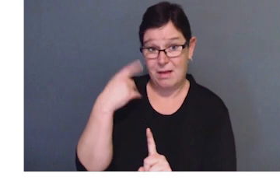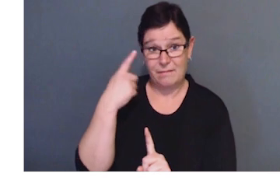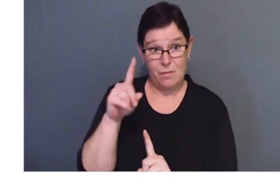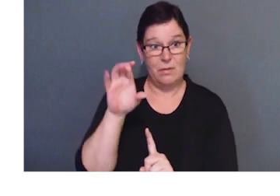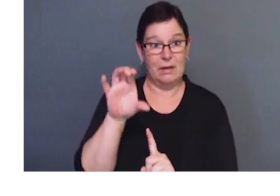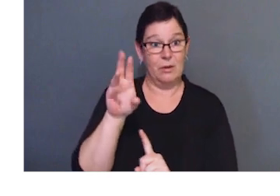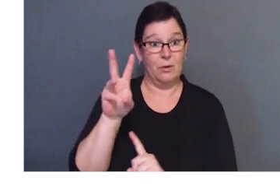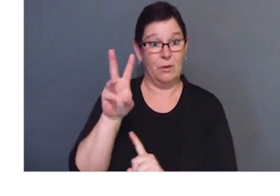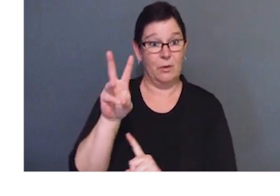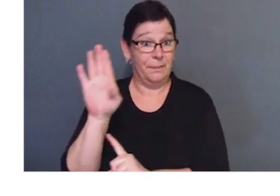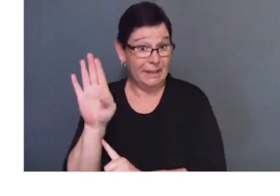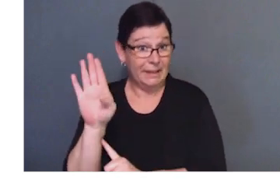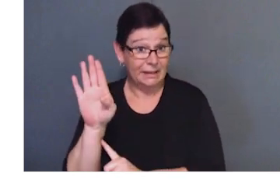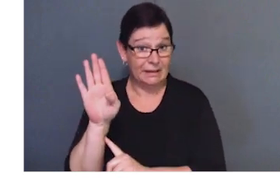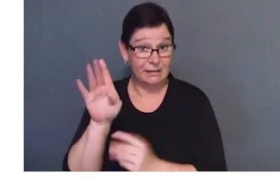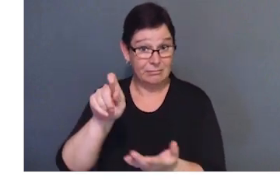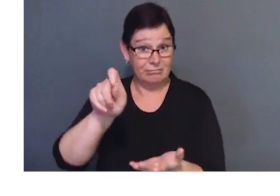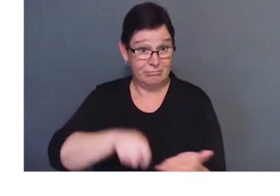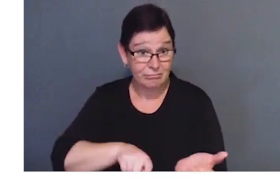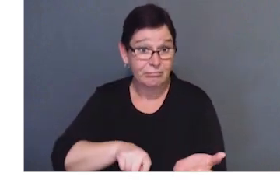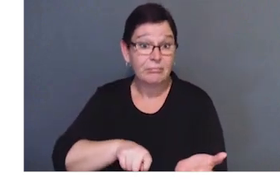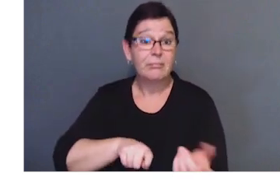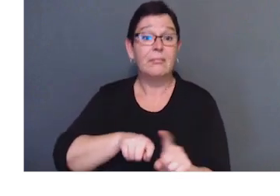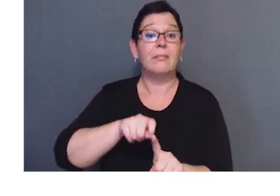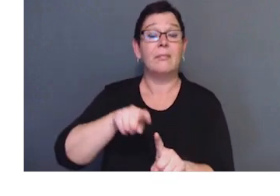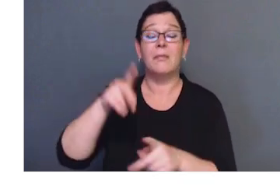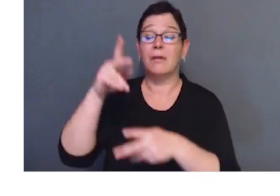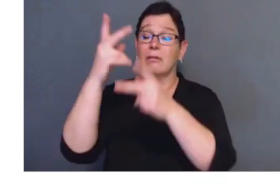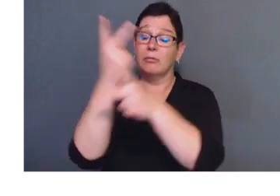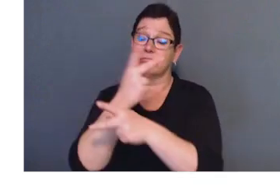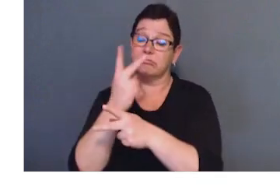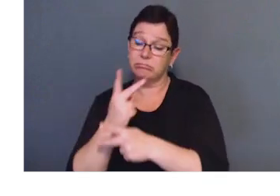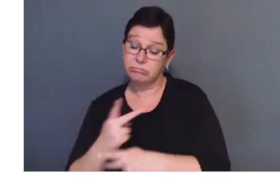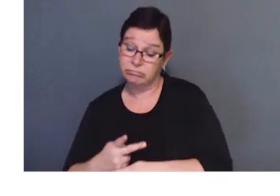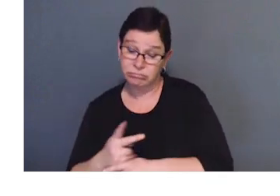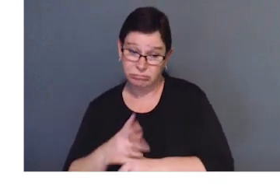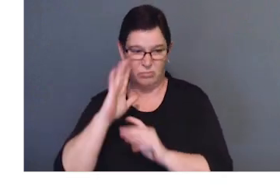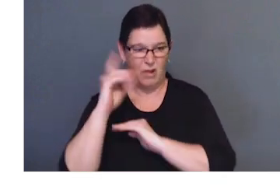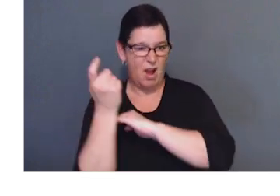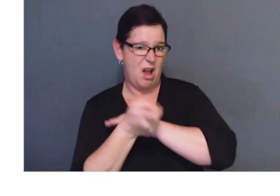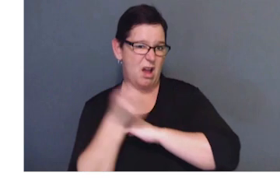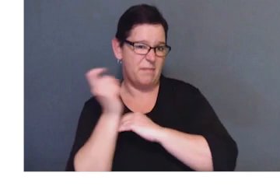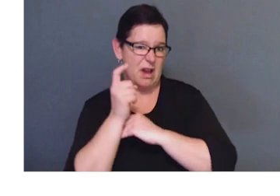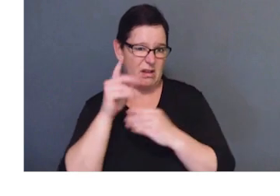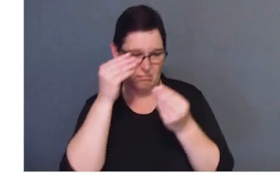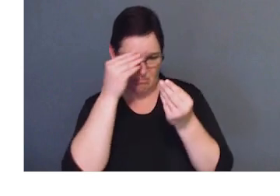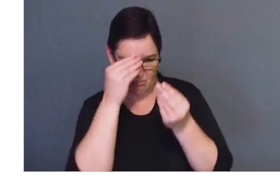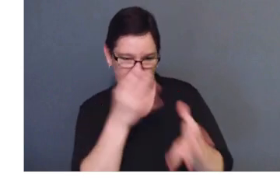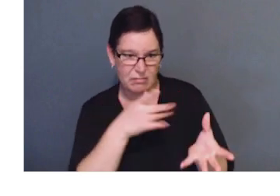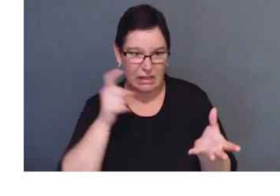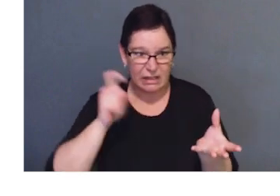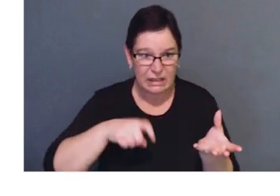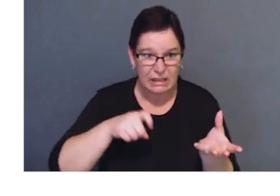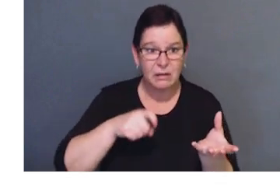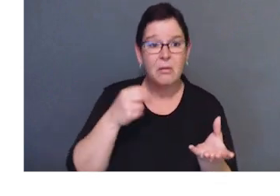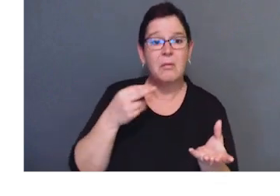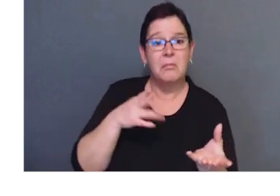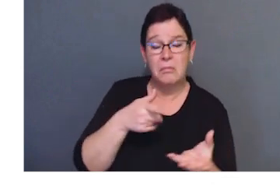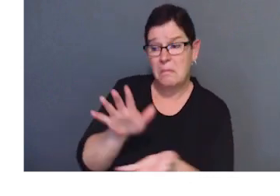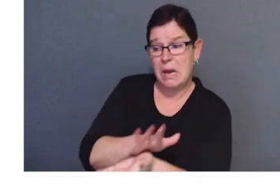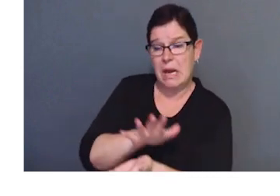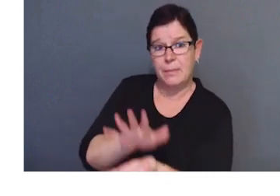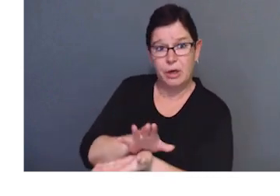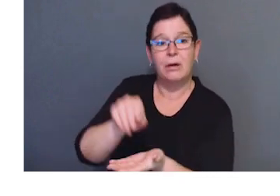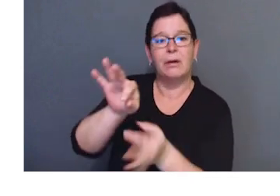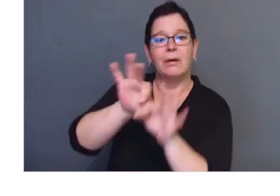paper, completing Schedule 6 will allow you to apply. You can also apply to receive up to half of your benefit in advance